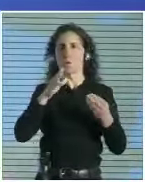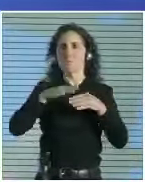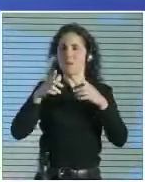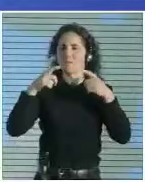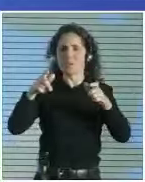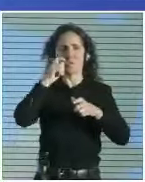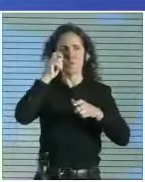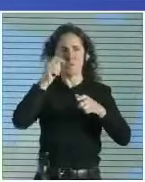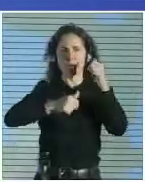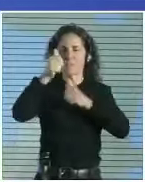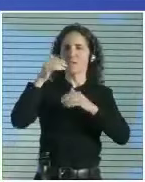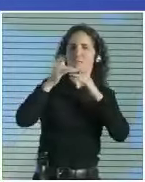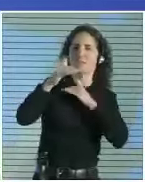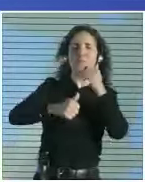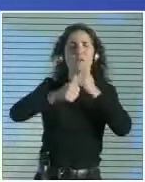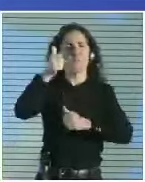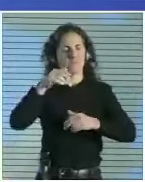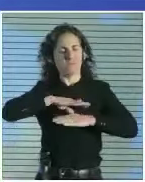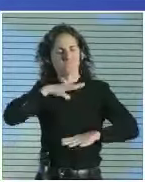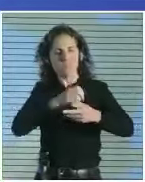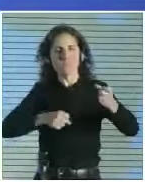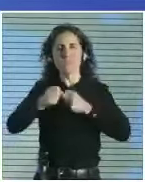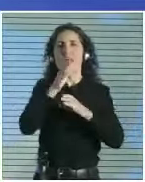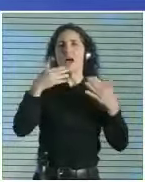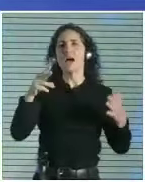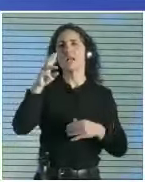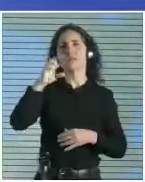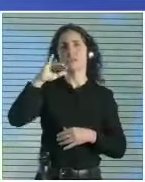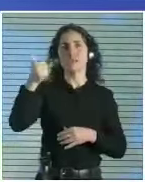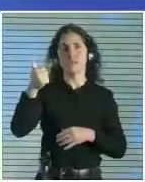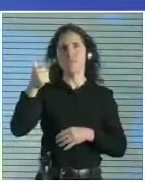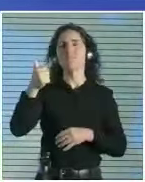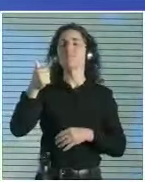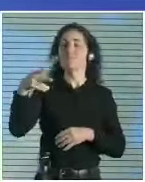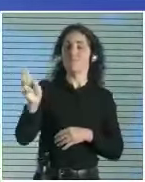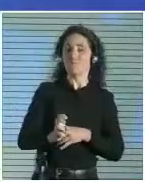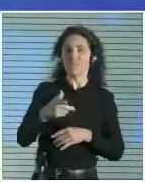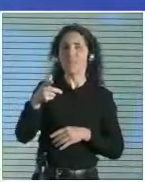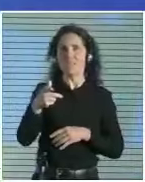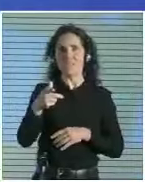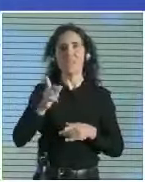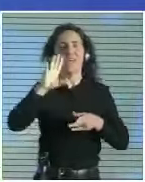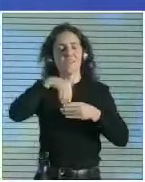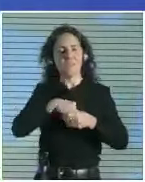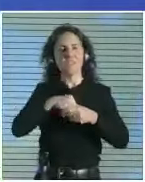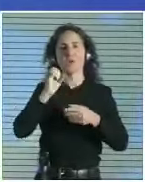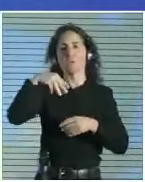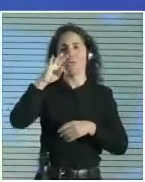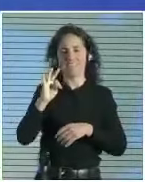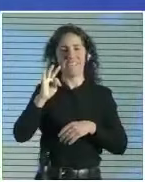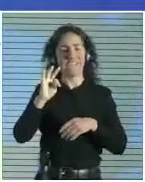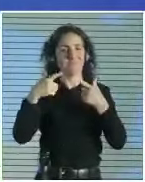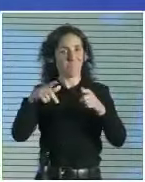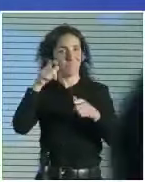Virginia Fernandez-Trapa, Coordinator Sustainable Development of Tourism, UNWTO, and she will be joined on